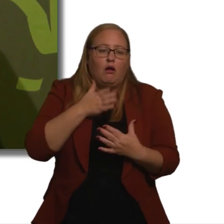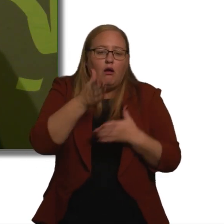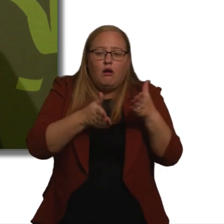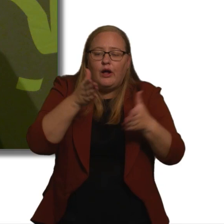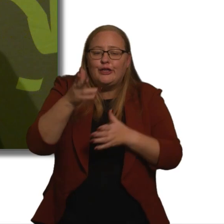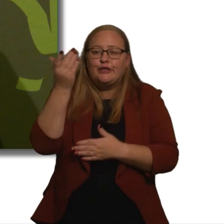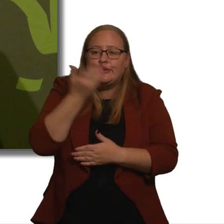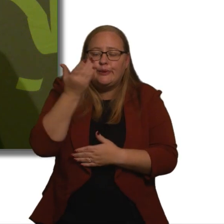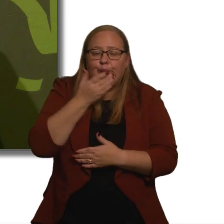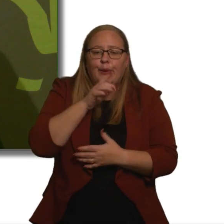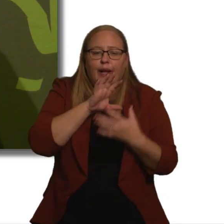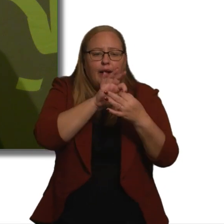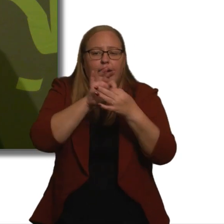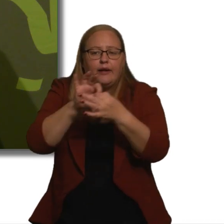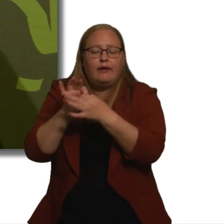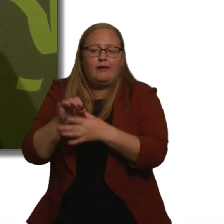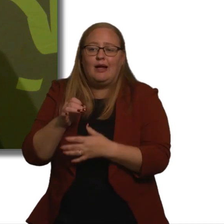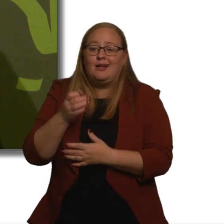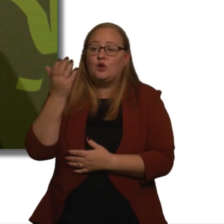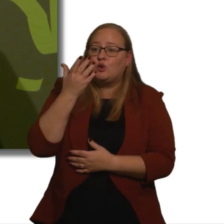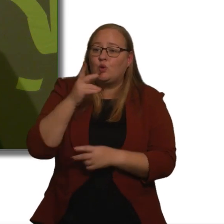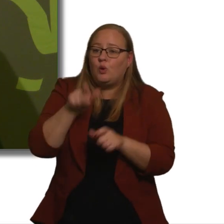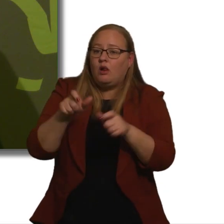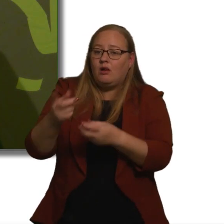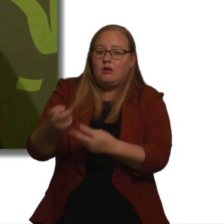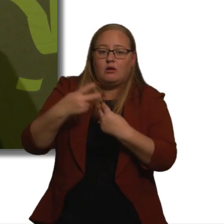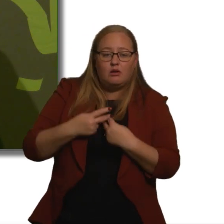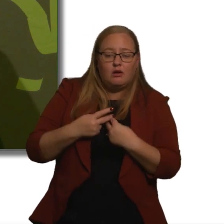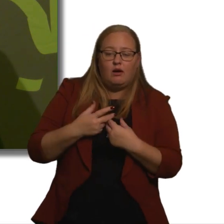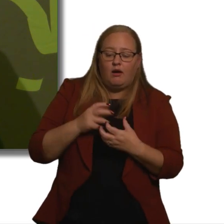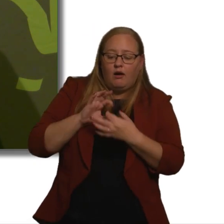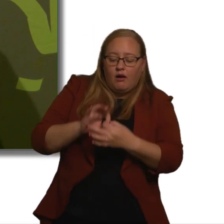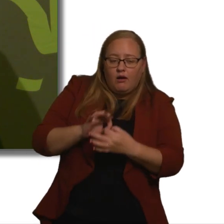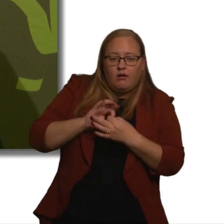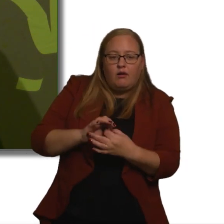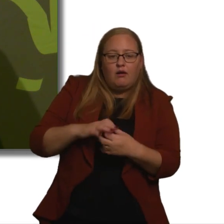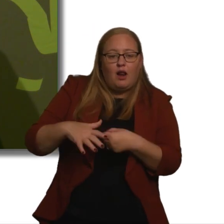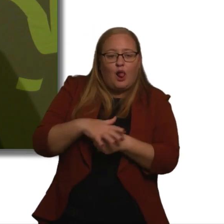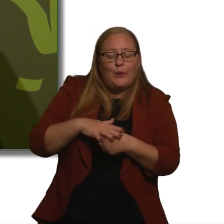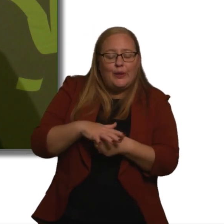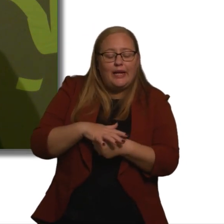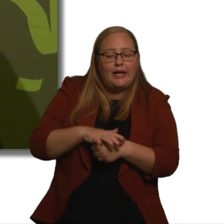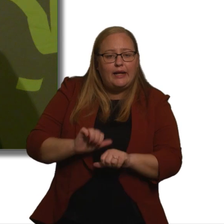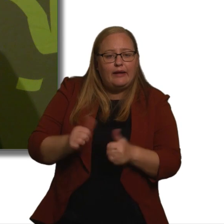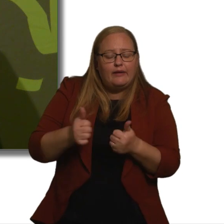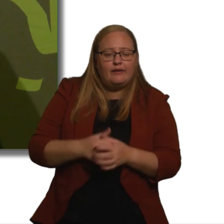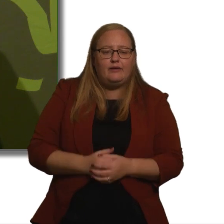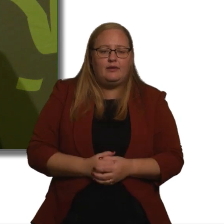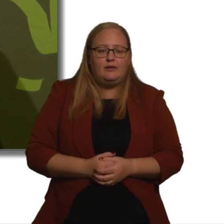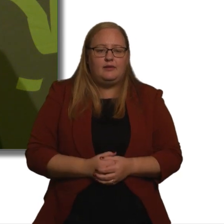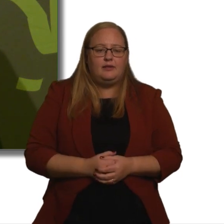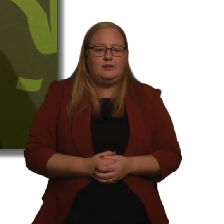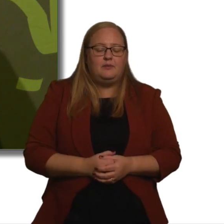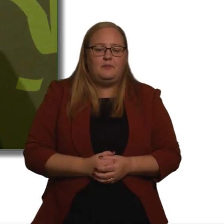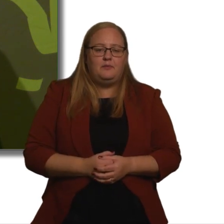schools and schools coming into our stores to create good relationships with local schools, with their local